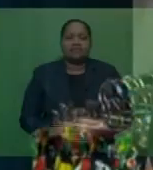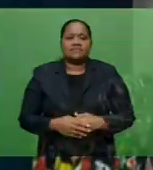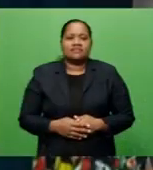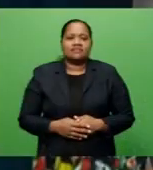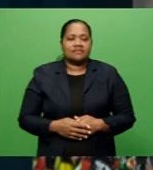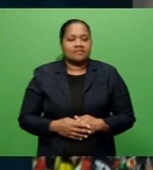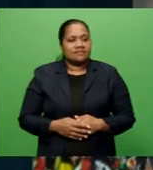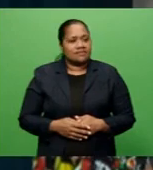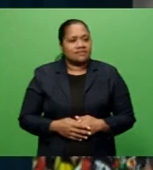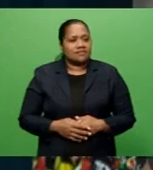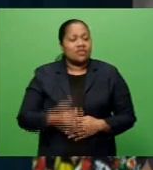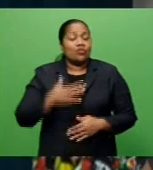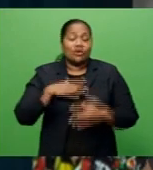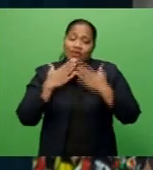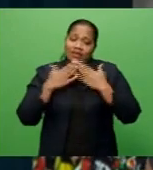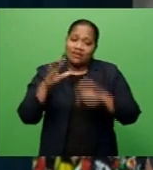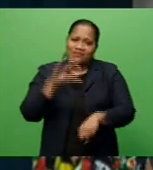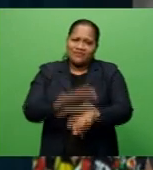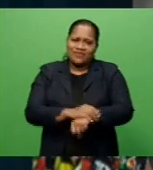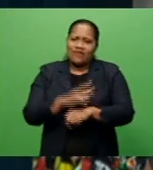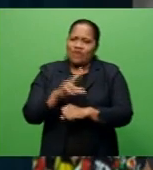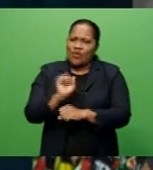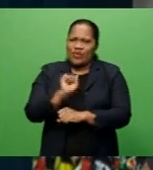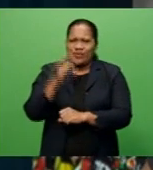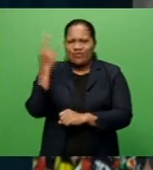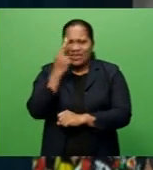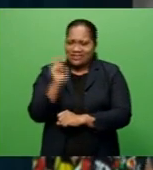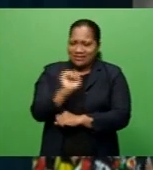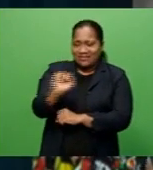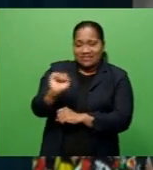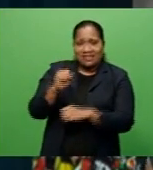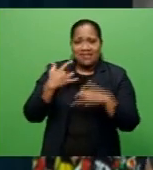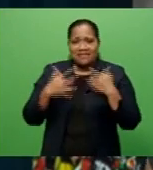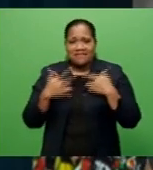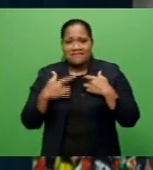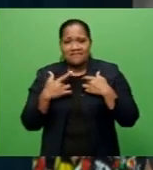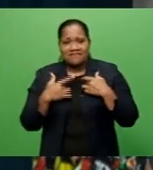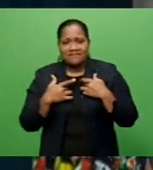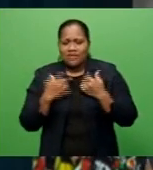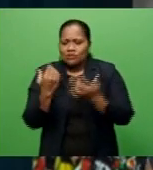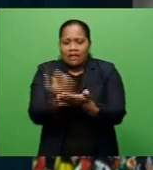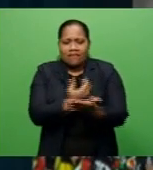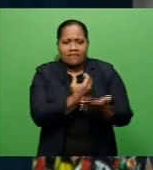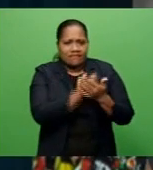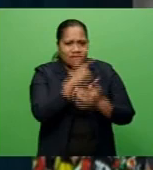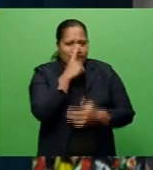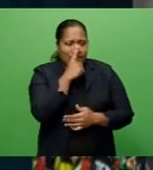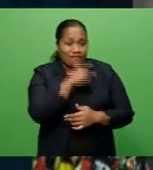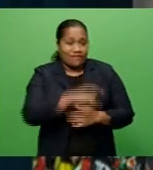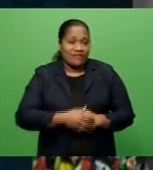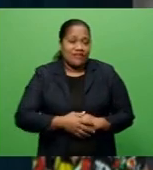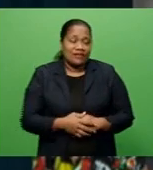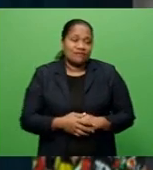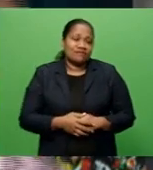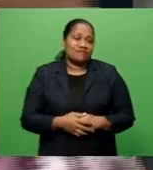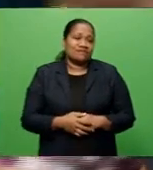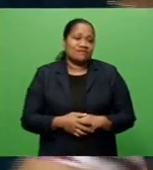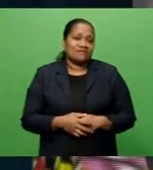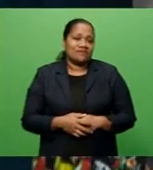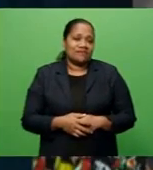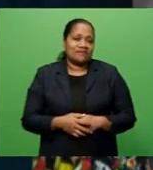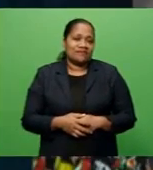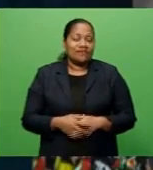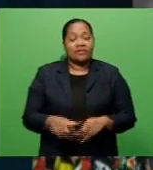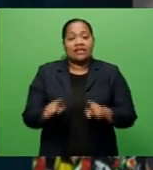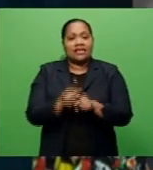I just want to thank the police officers for risking their life, for saving the people, and while we